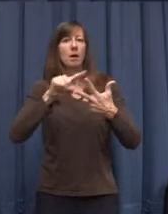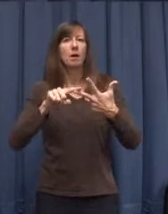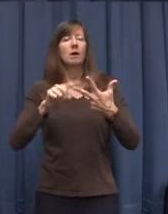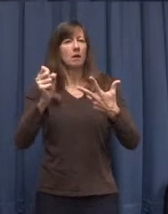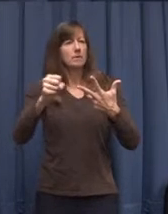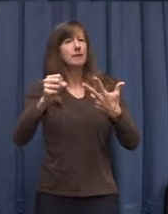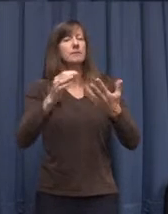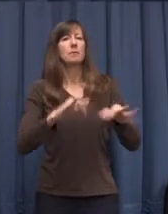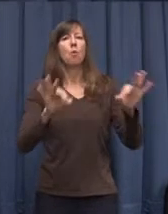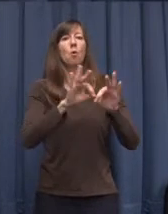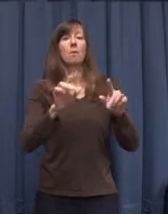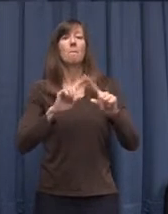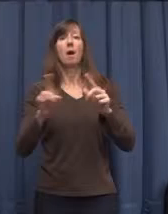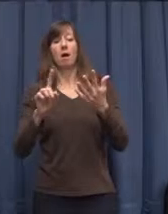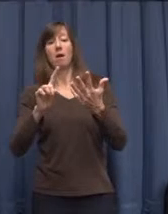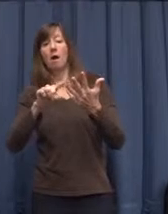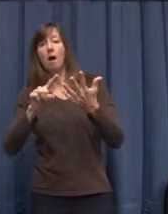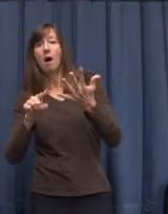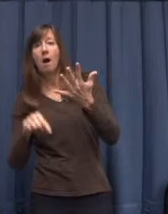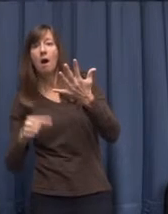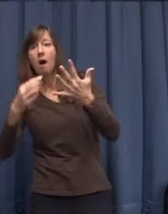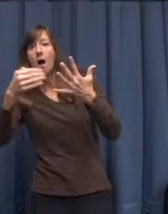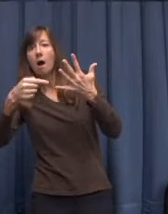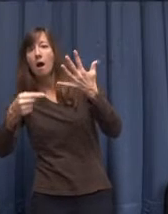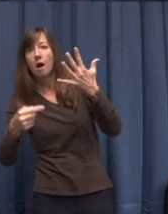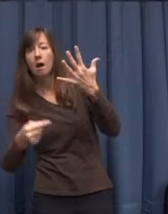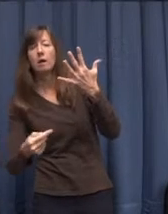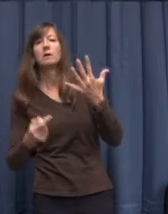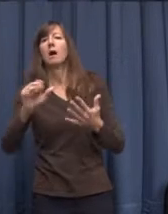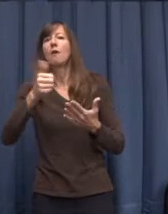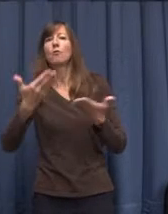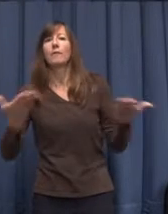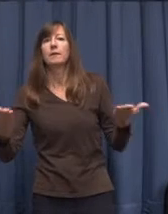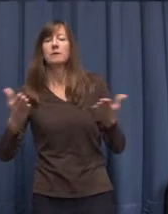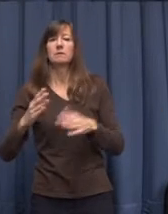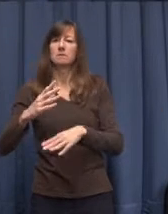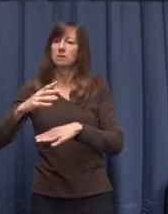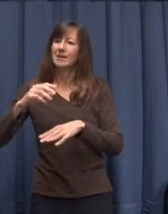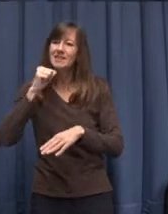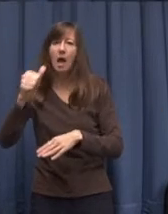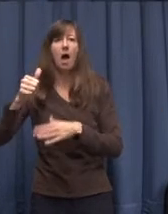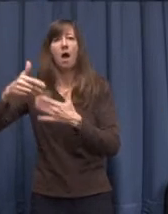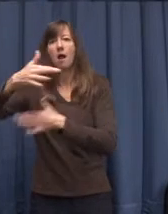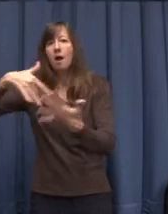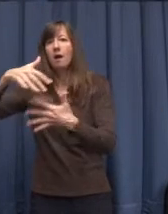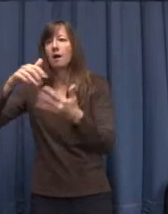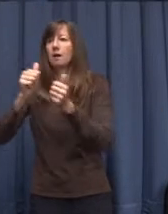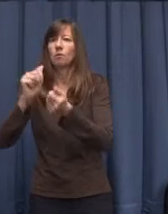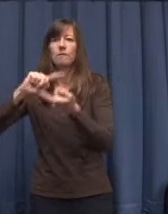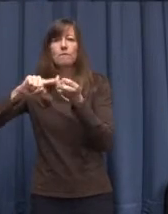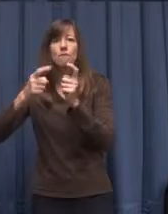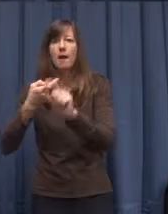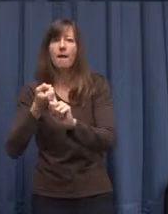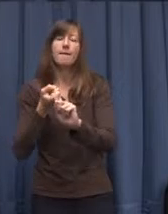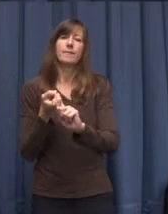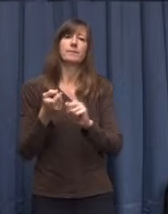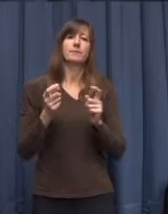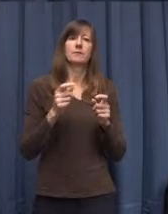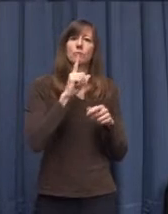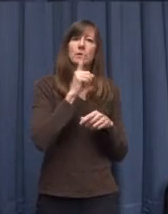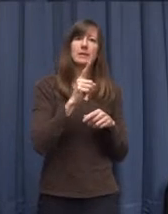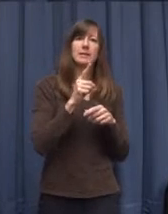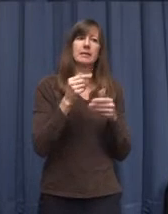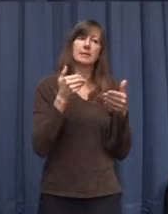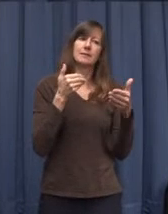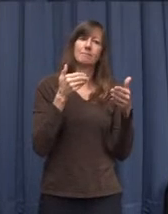out, not meeting with friends, keeping that social circle or that sort of bubble as small and exclusive as